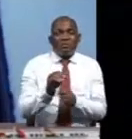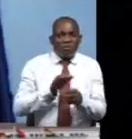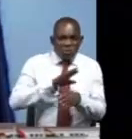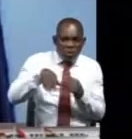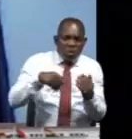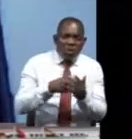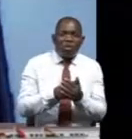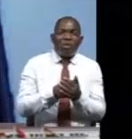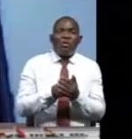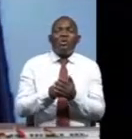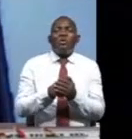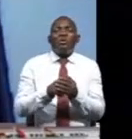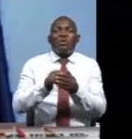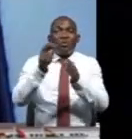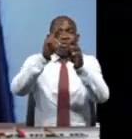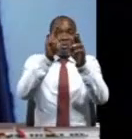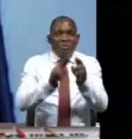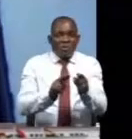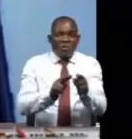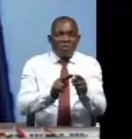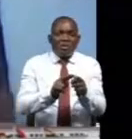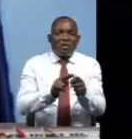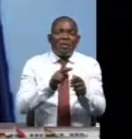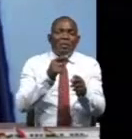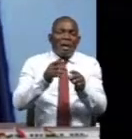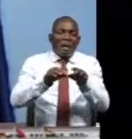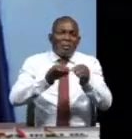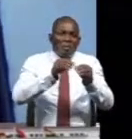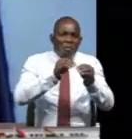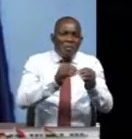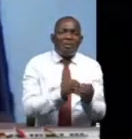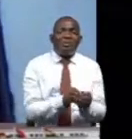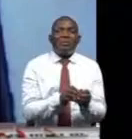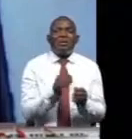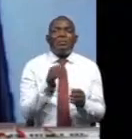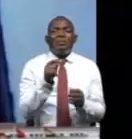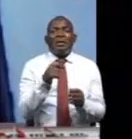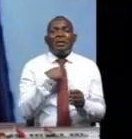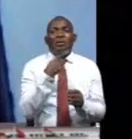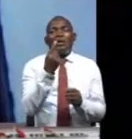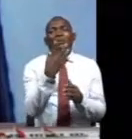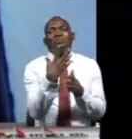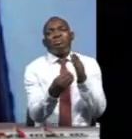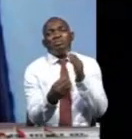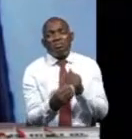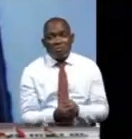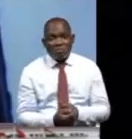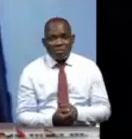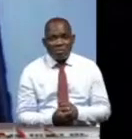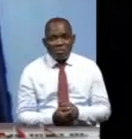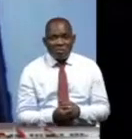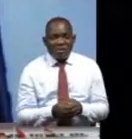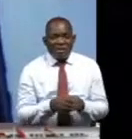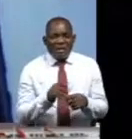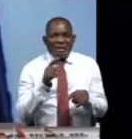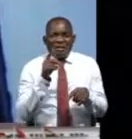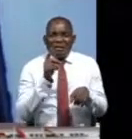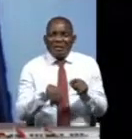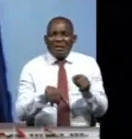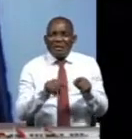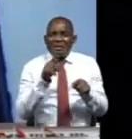the constituencies' results as tabulated, and not that you have one omitted. It cannot stand as a